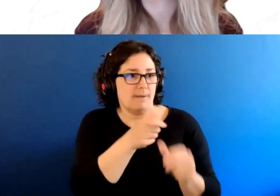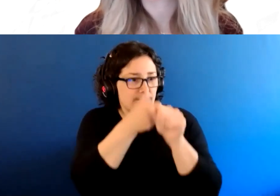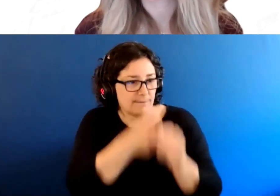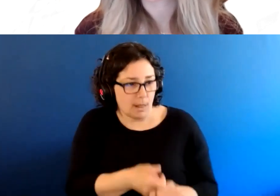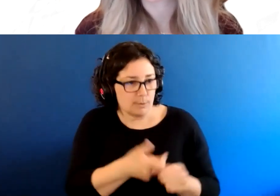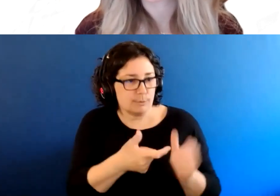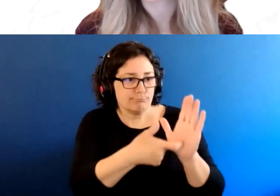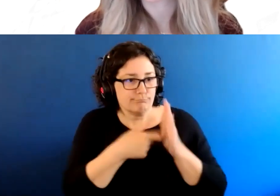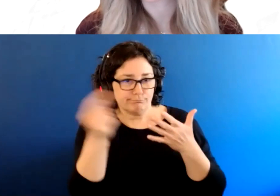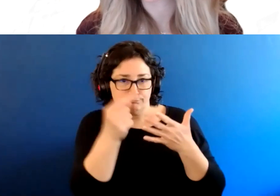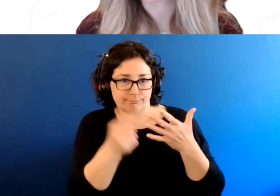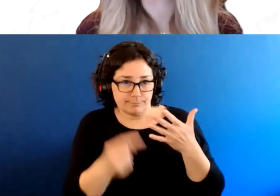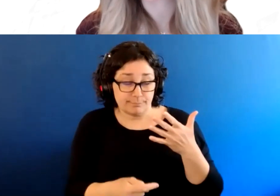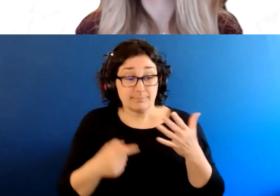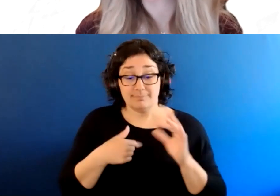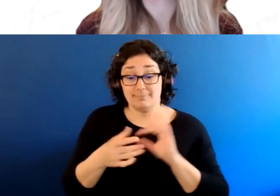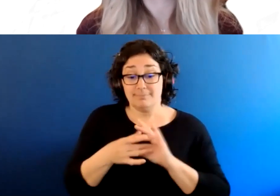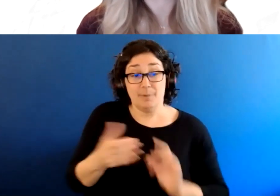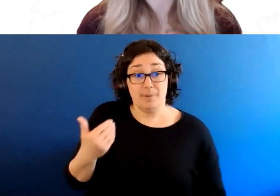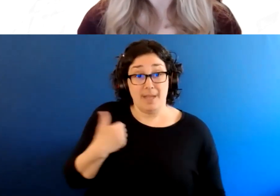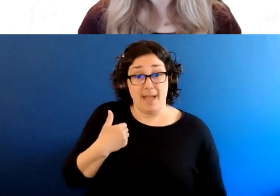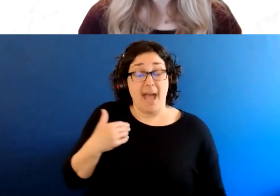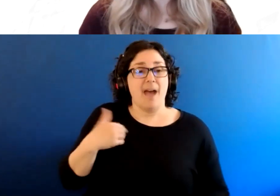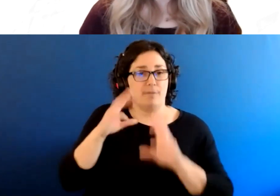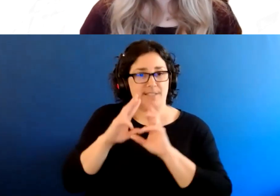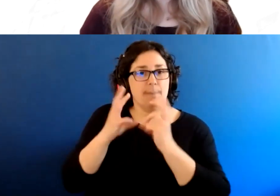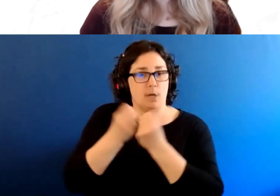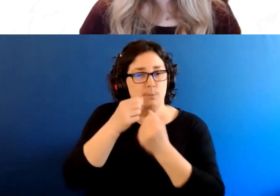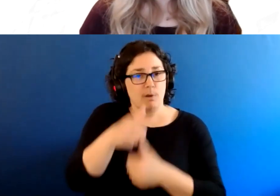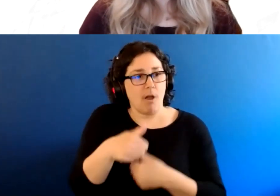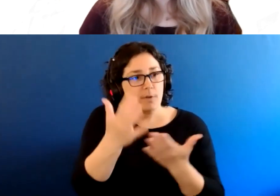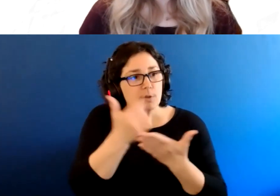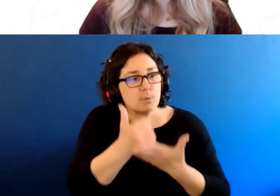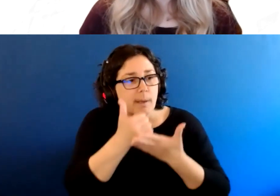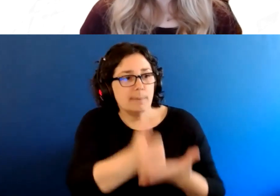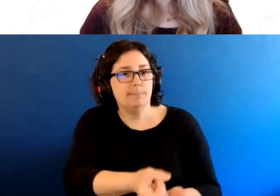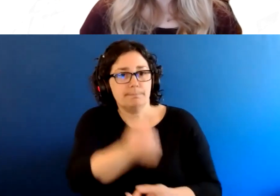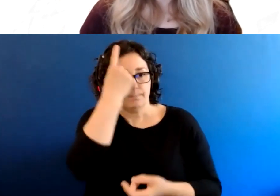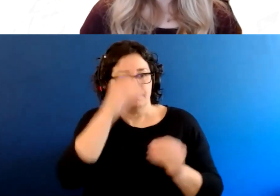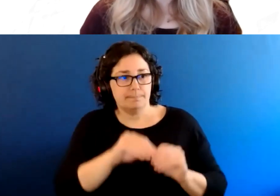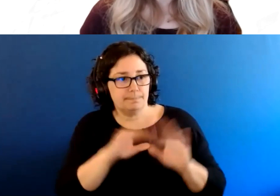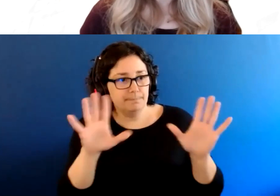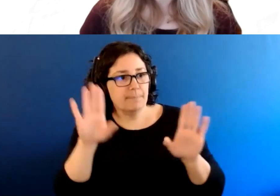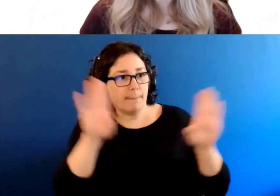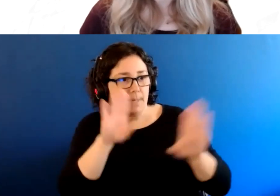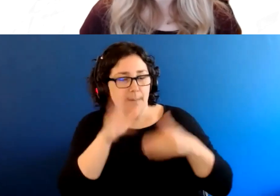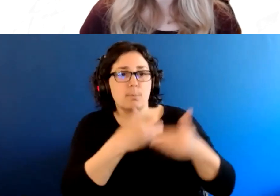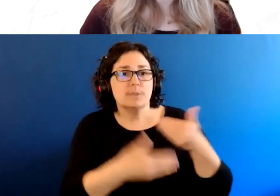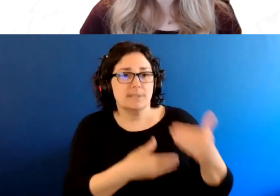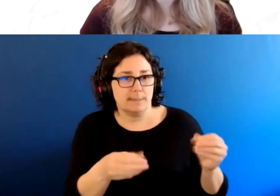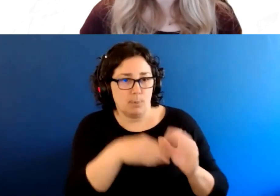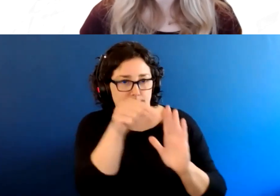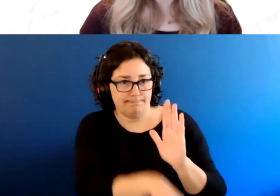mandatory criteria. And as I mentioned, we do have seminars that we offer that help you understand the bidding process in more